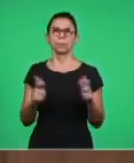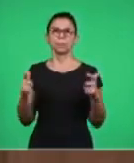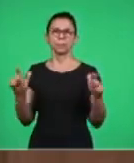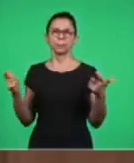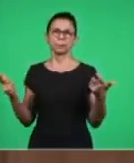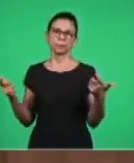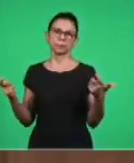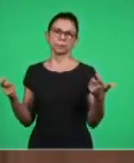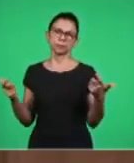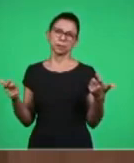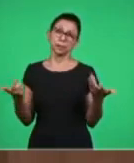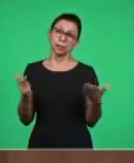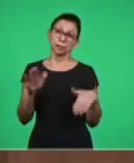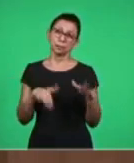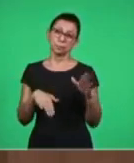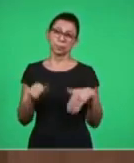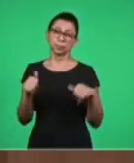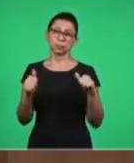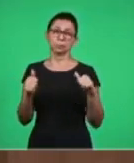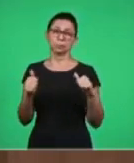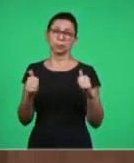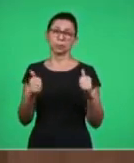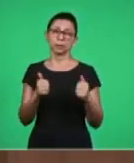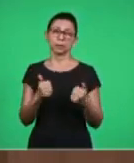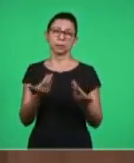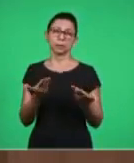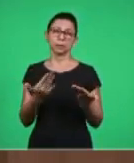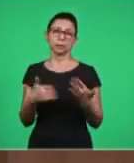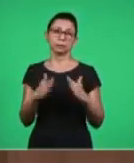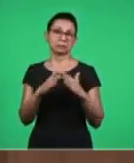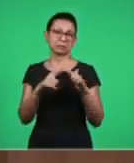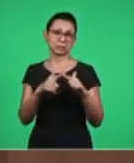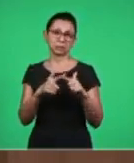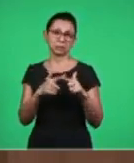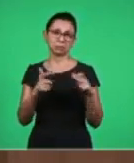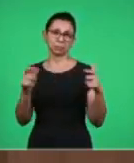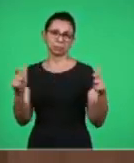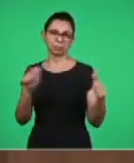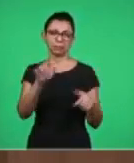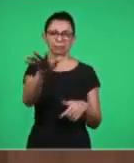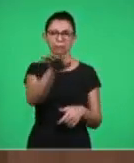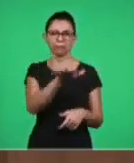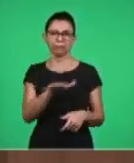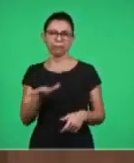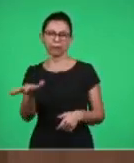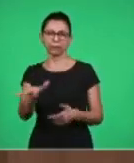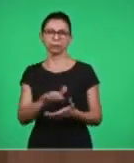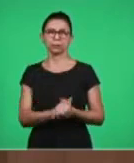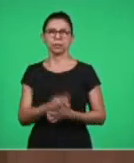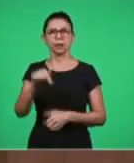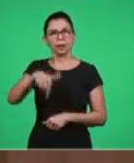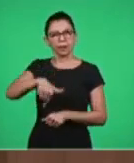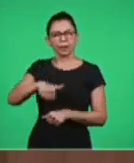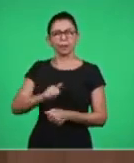proportionally to the number of churches and pastors. The state of Espírito Santo was in second place